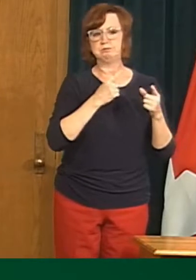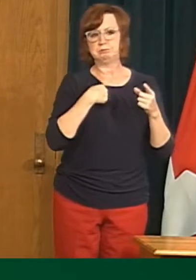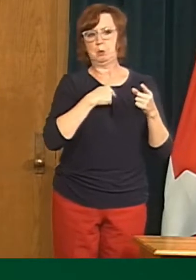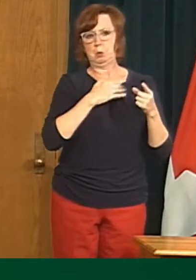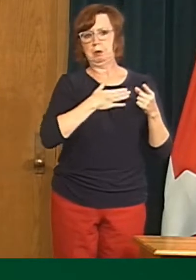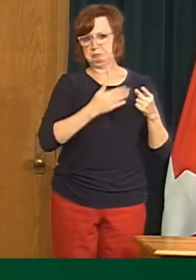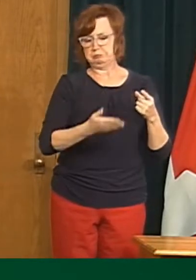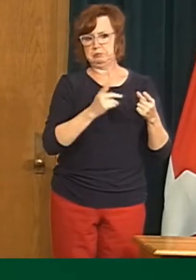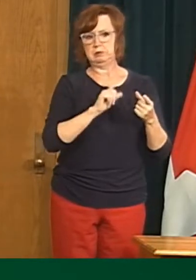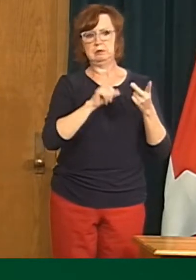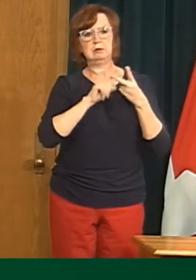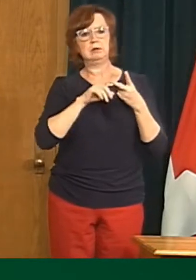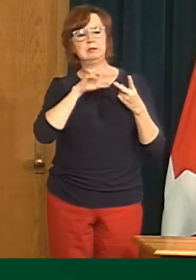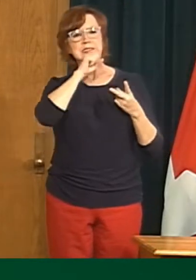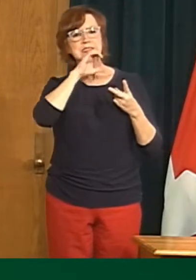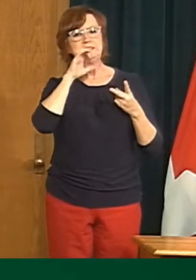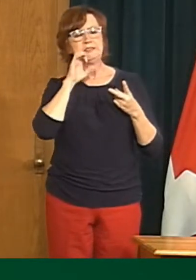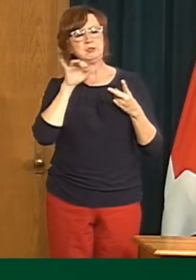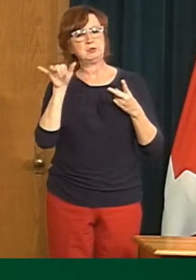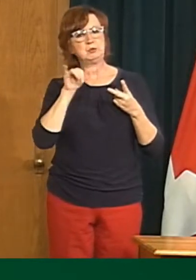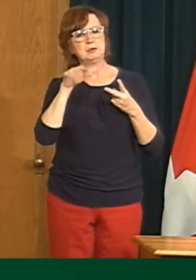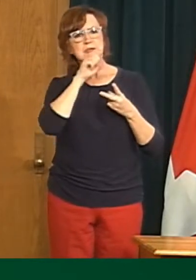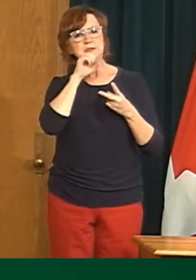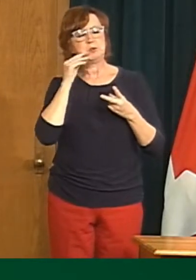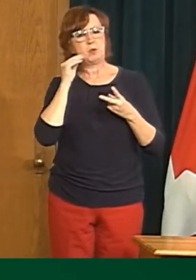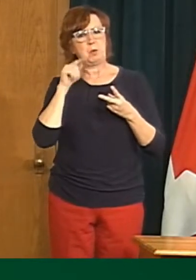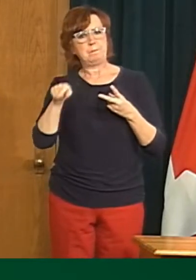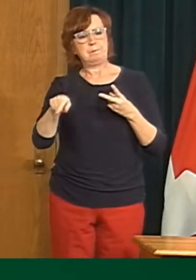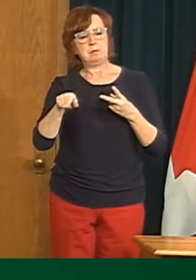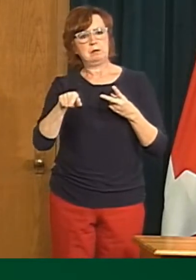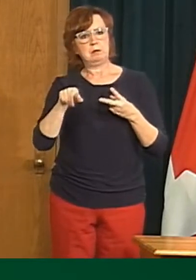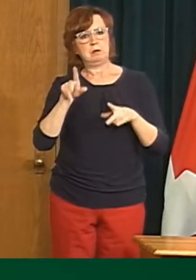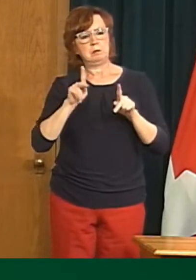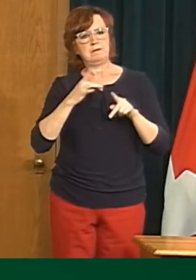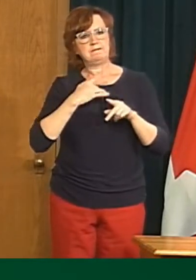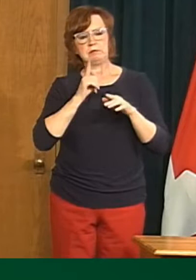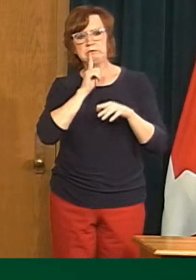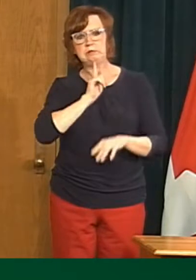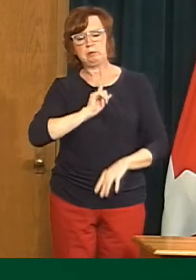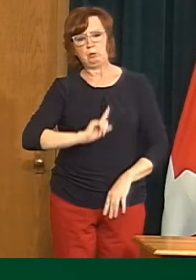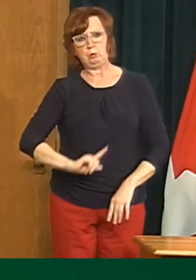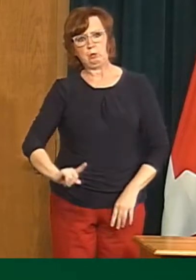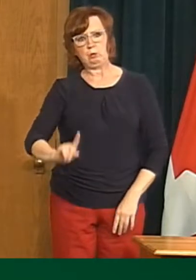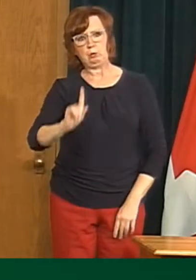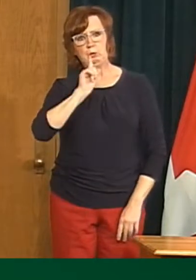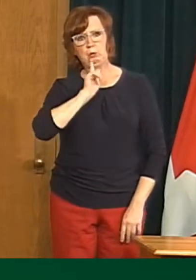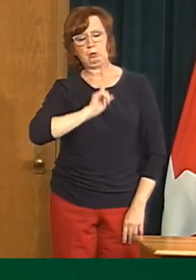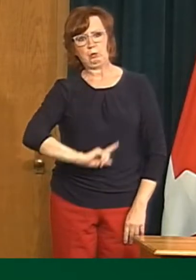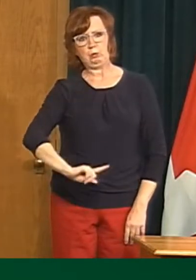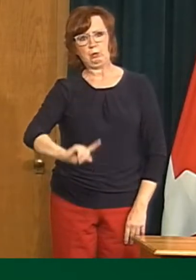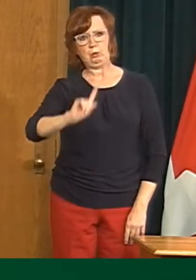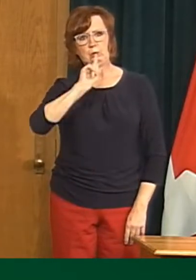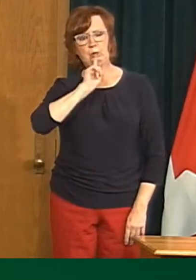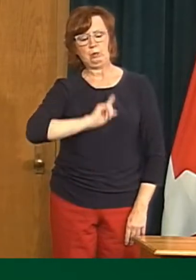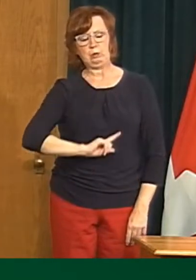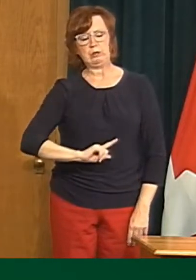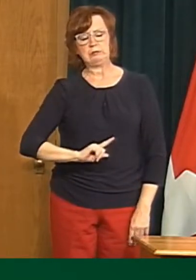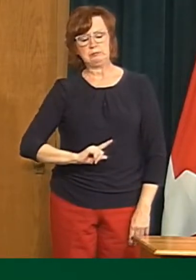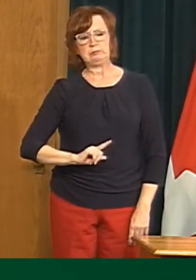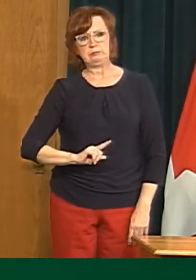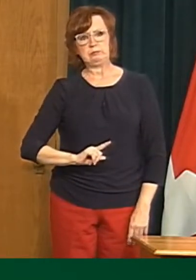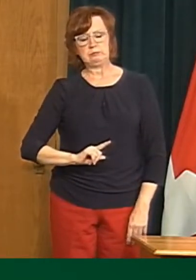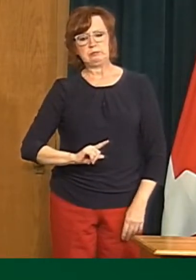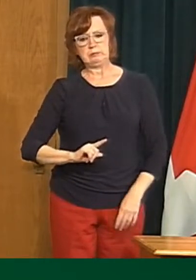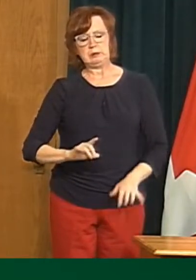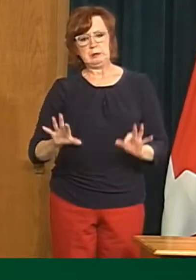longer than necessary. So Scott and his senior staff are looking at possibilities right now of what we